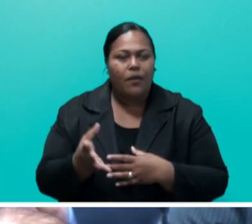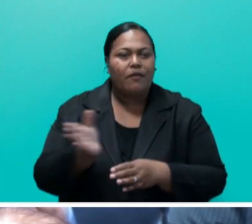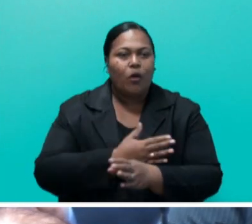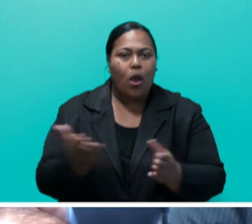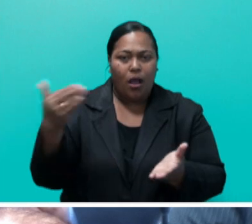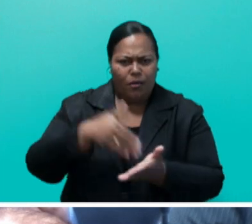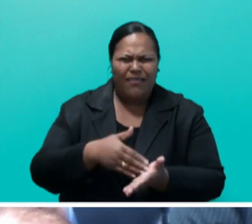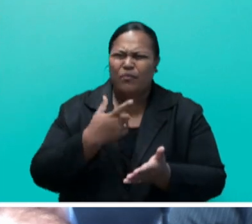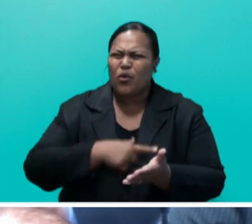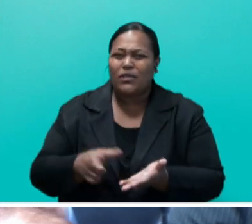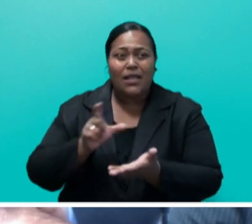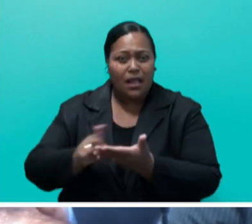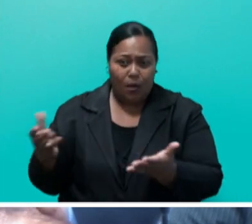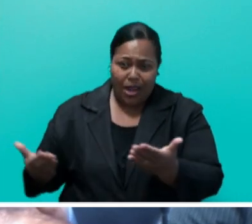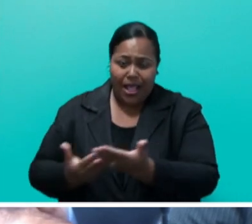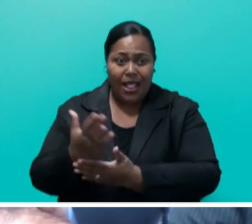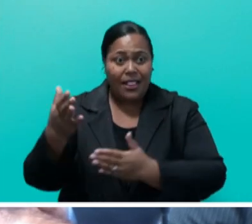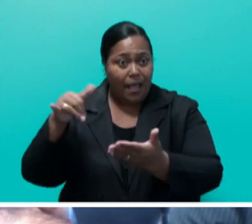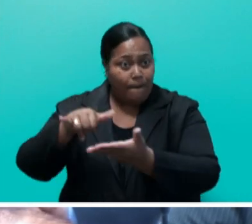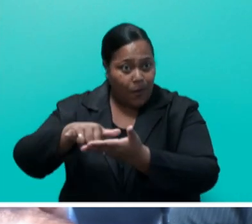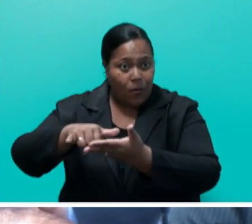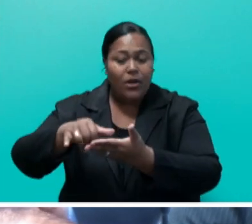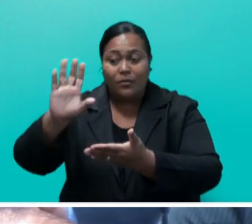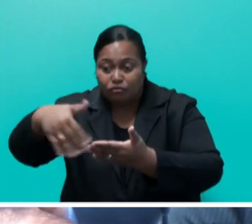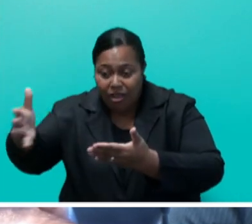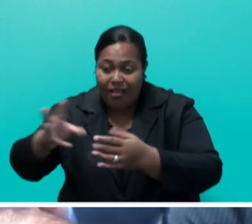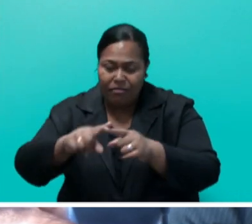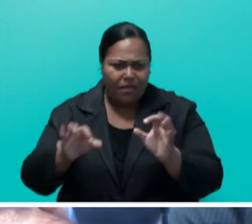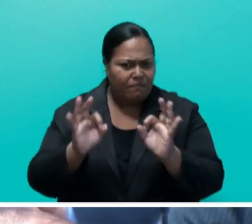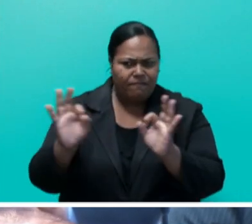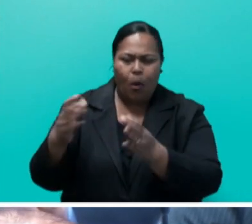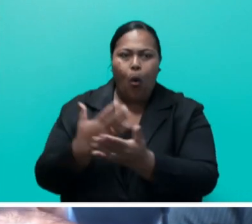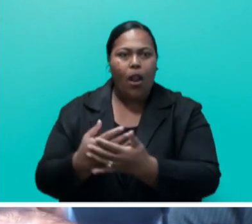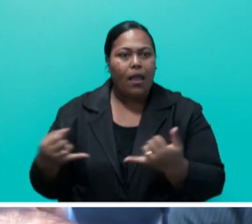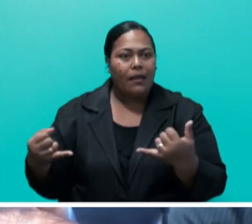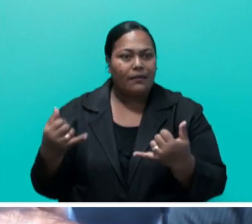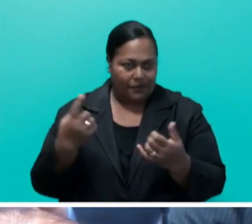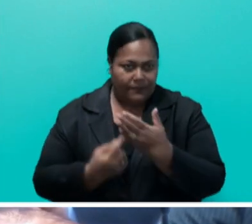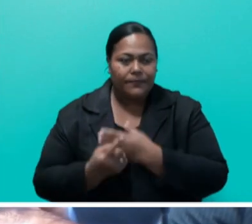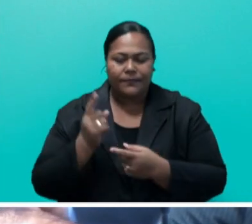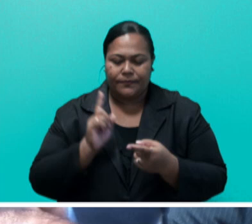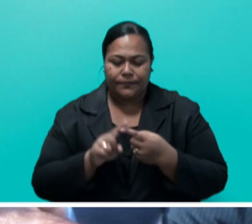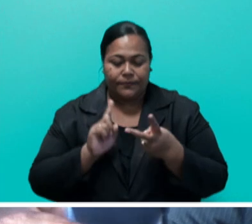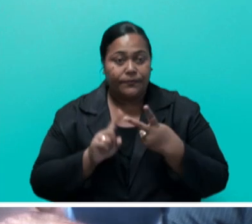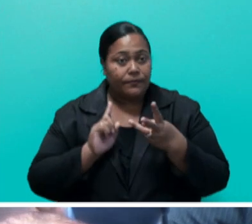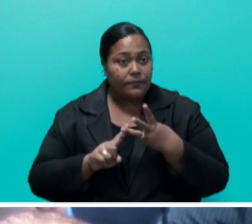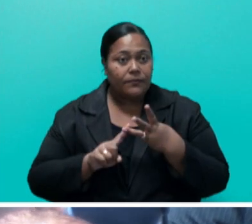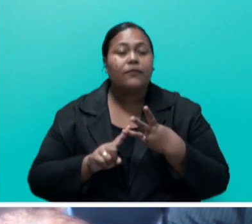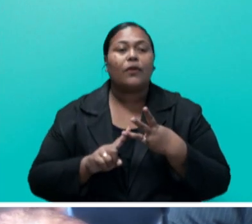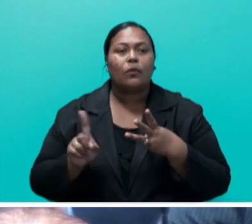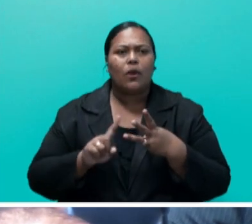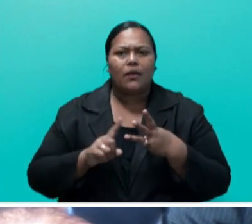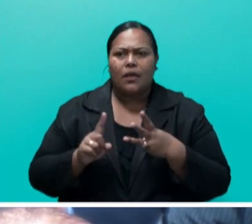clearance times, and enhance eye surveillance capability. A third measure that we have adopted is the Advanced